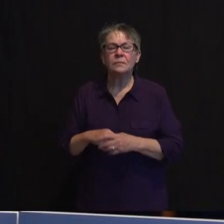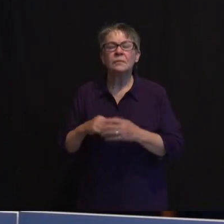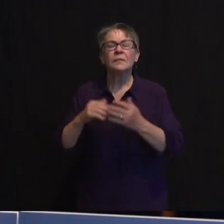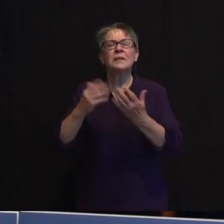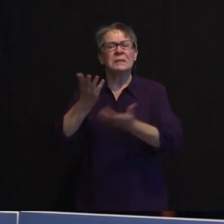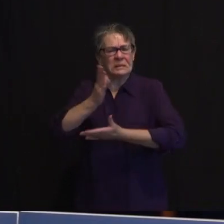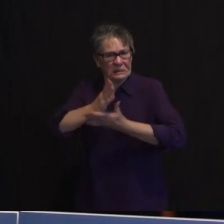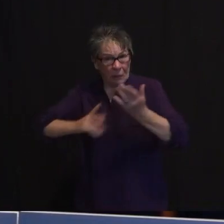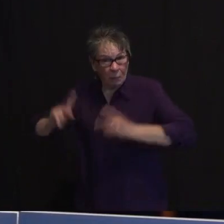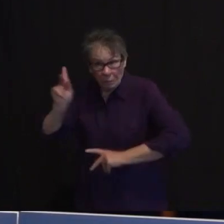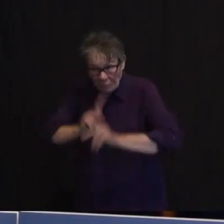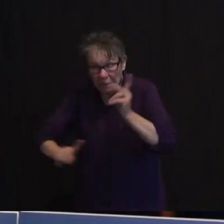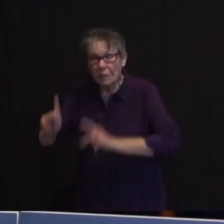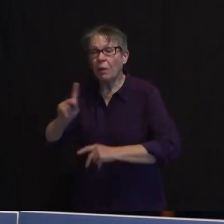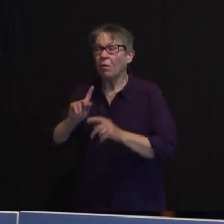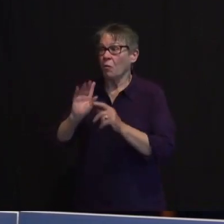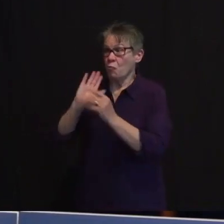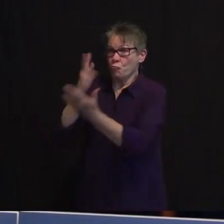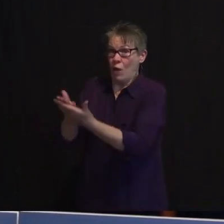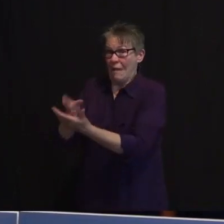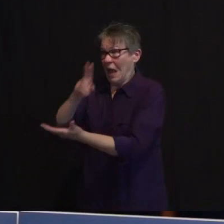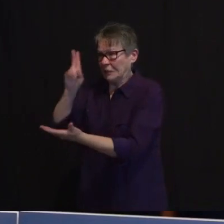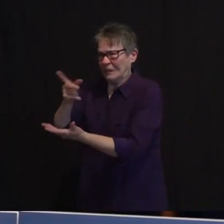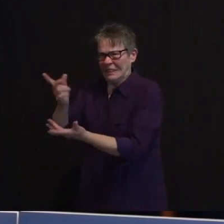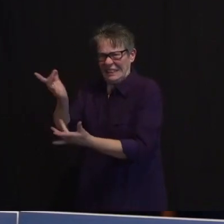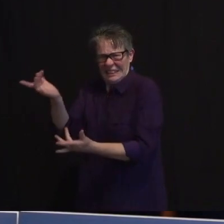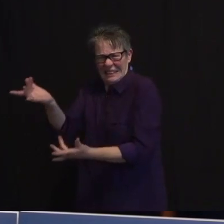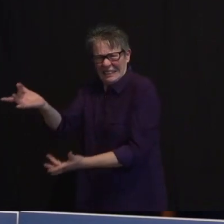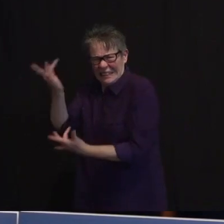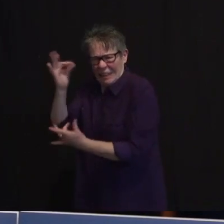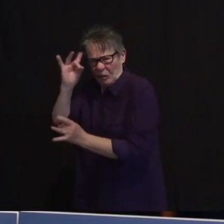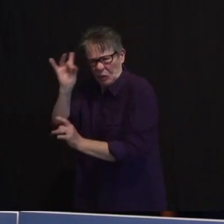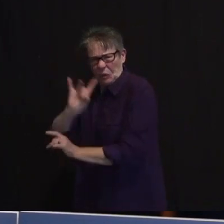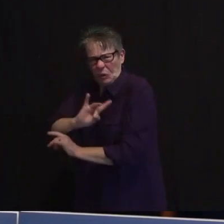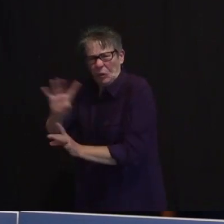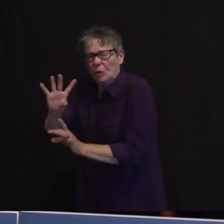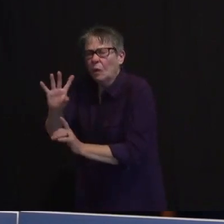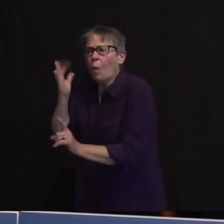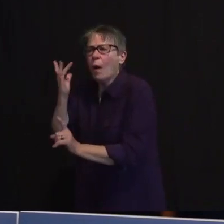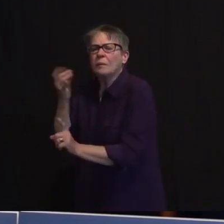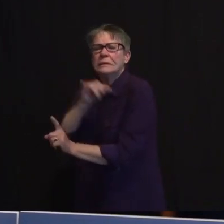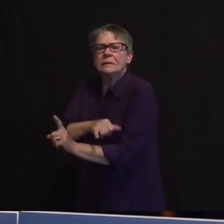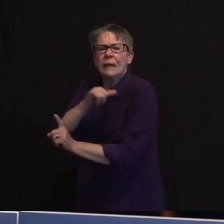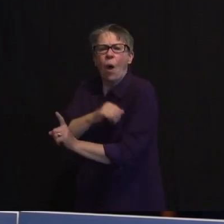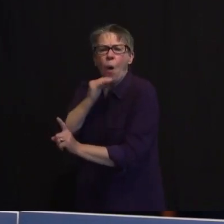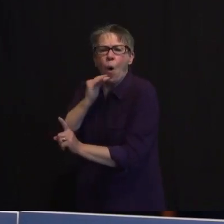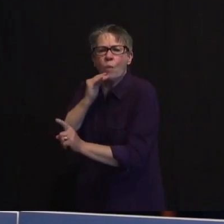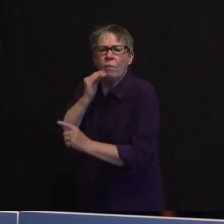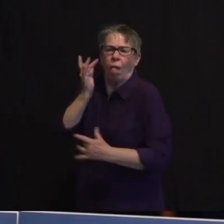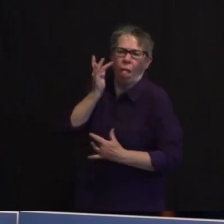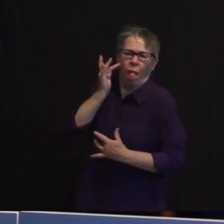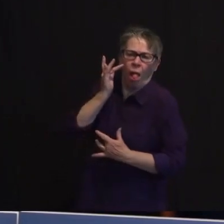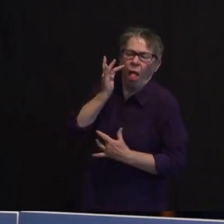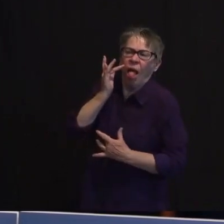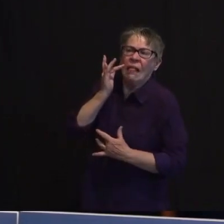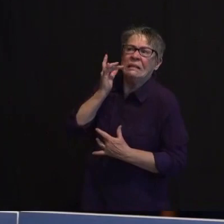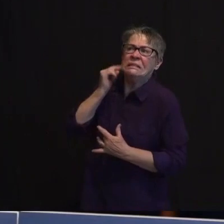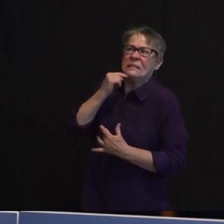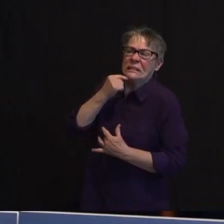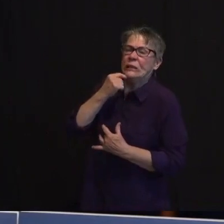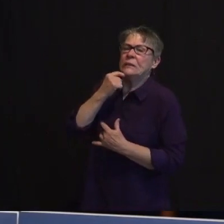doctor. So we have a lot of discussion about making sure that individuals know that when they get chest tightness